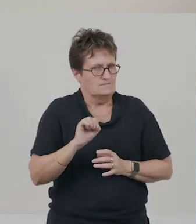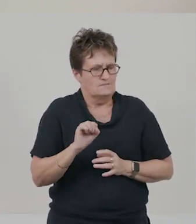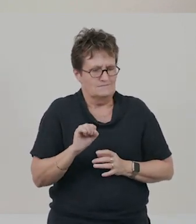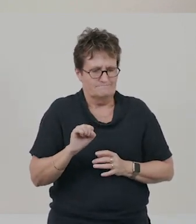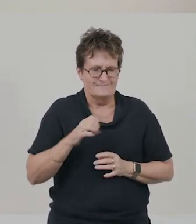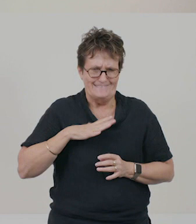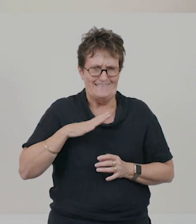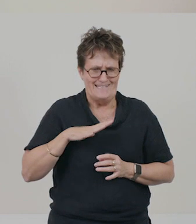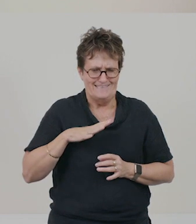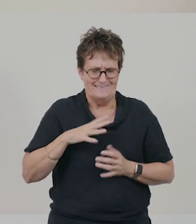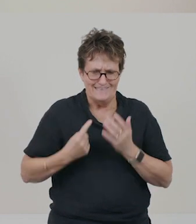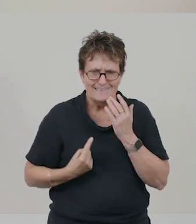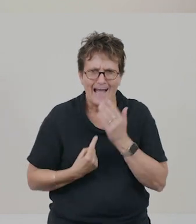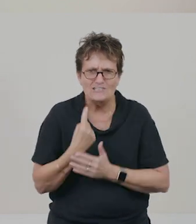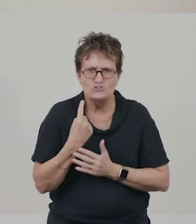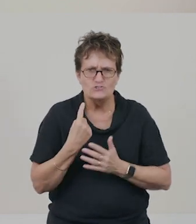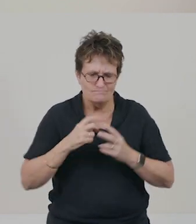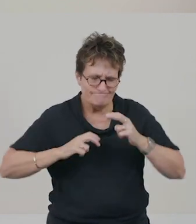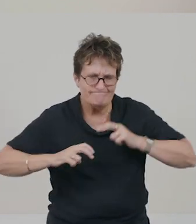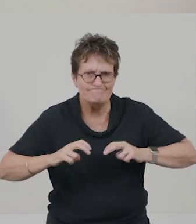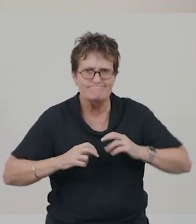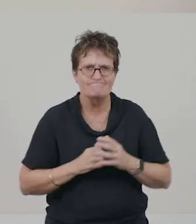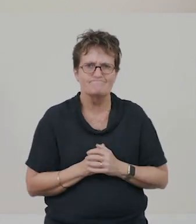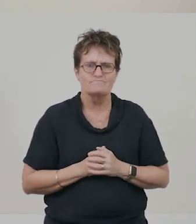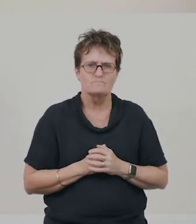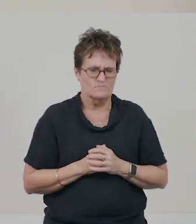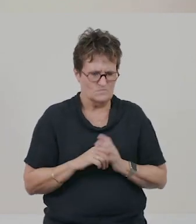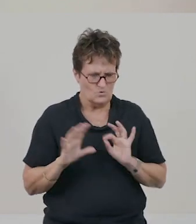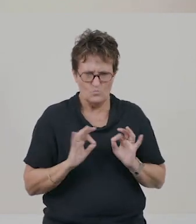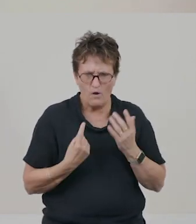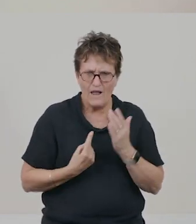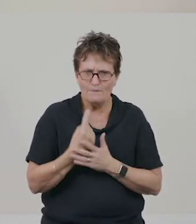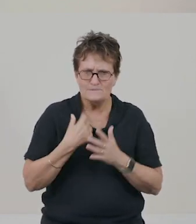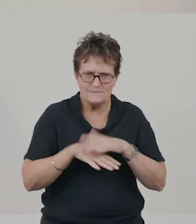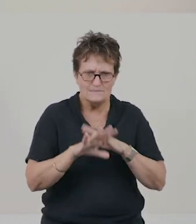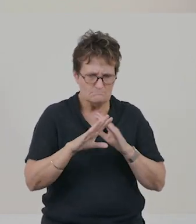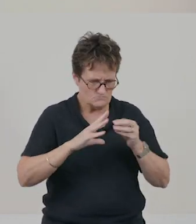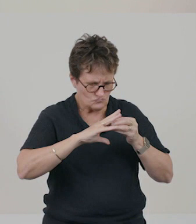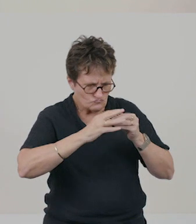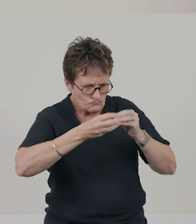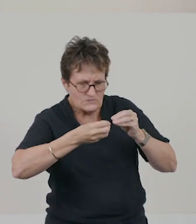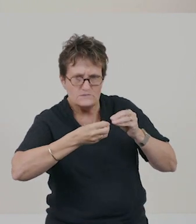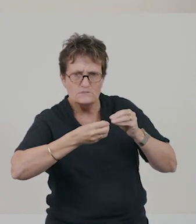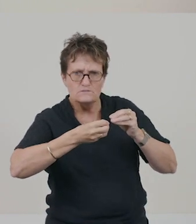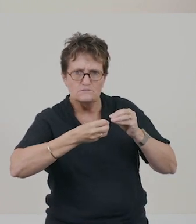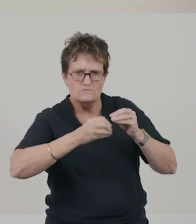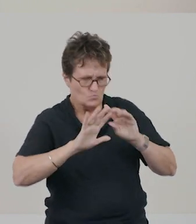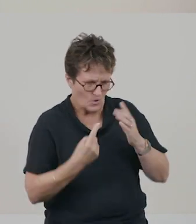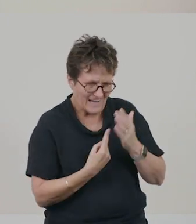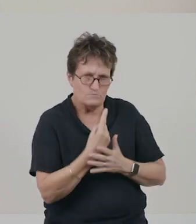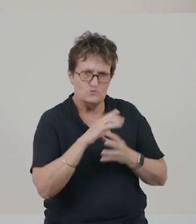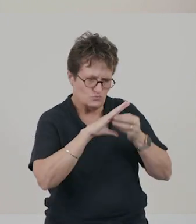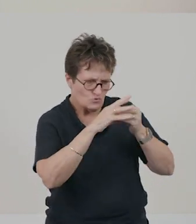include an action or a happening. What action or happening is taking place? What happens